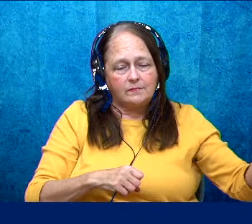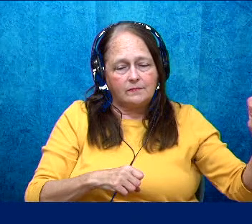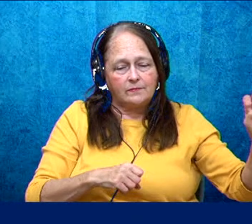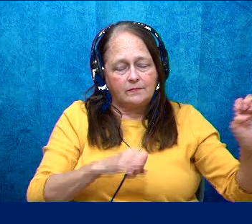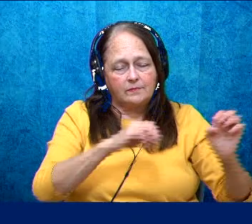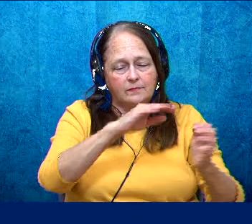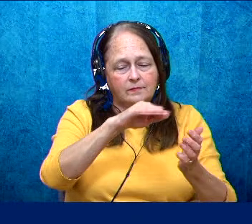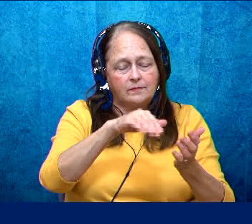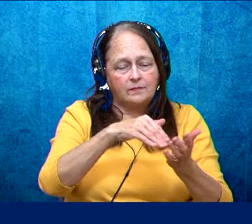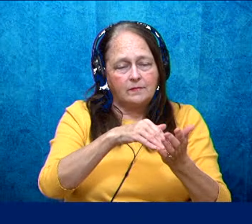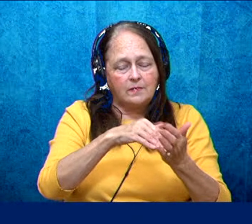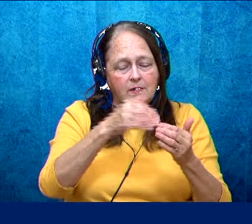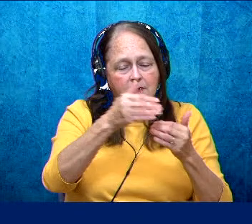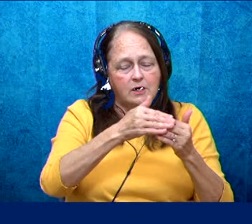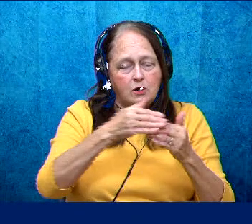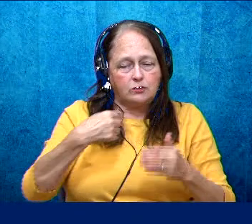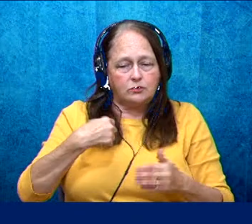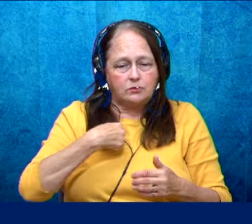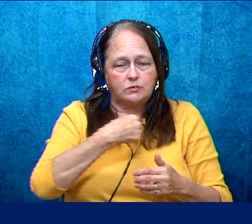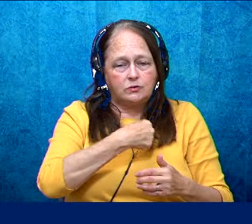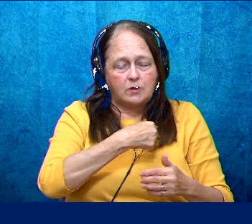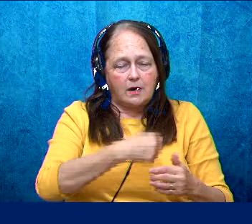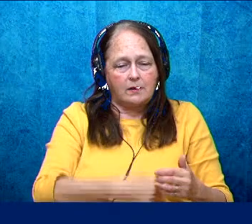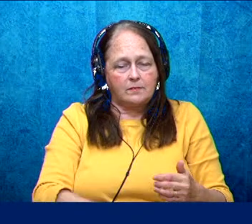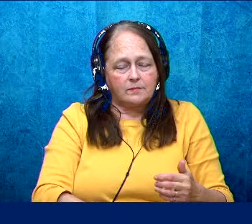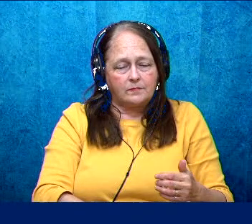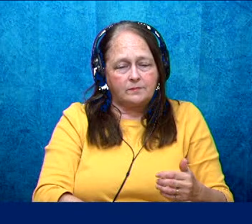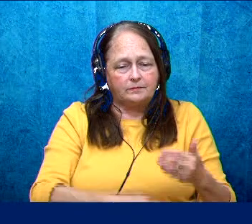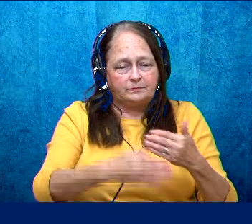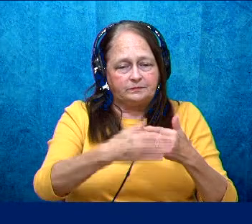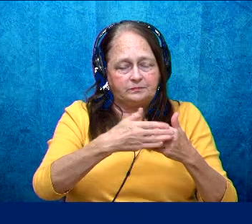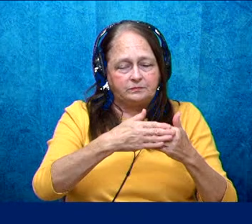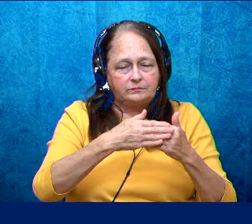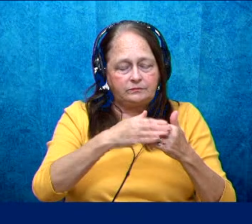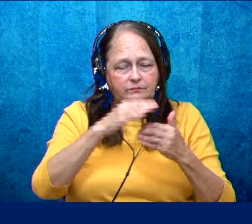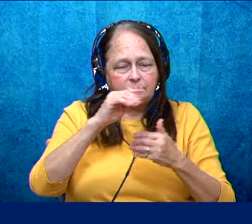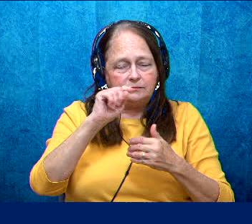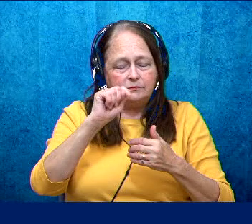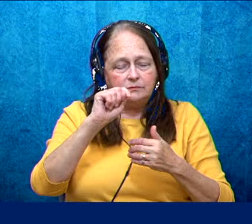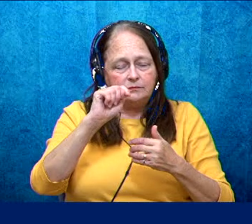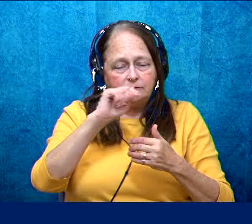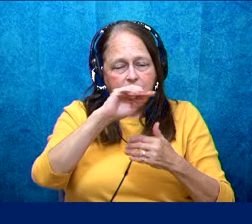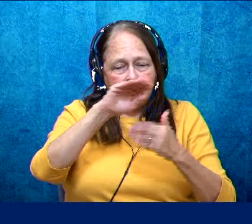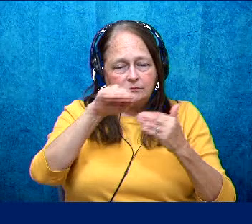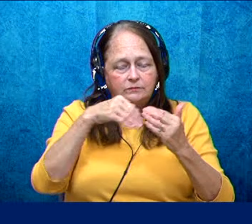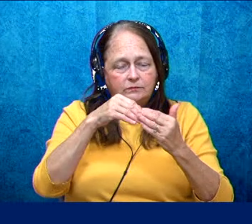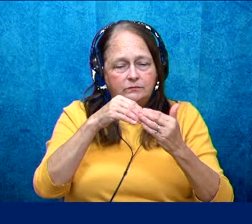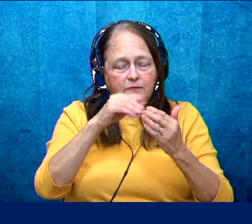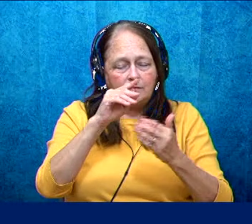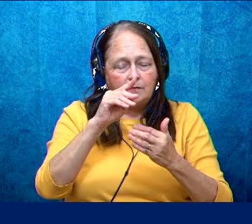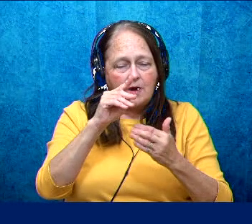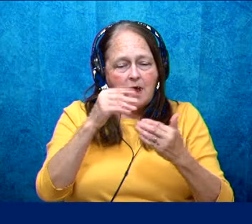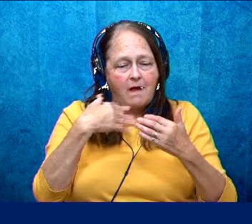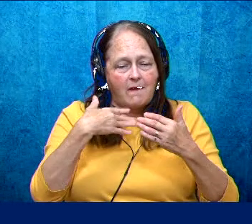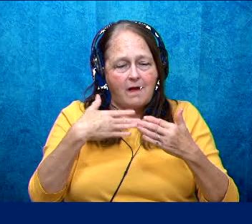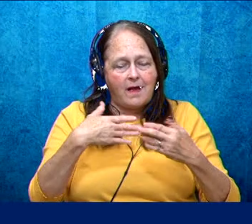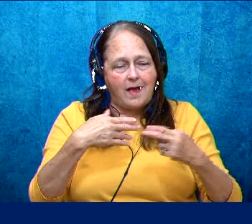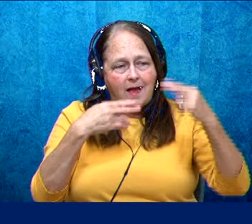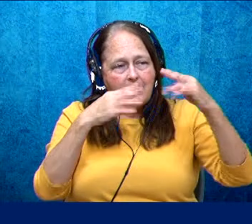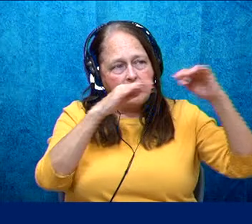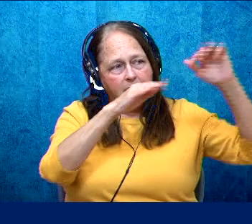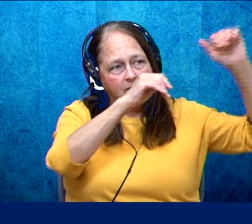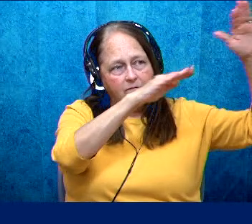right there on the border of China. Uzbekistan, Turkmenistan, Tajikistan, Kyrgyzstan have some high